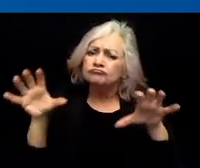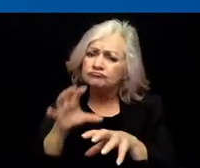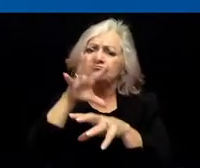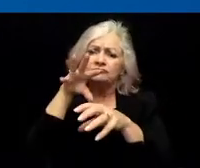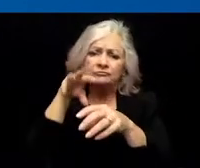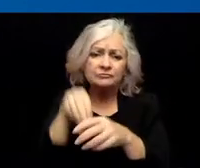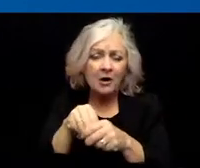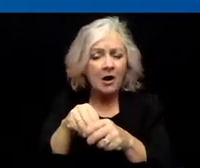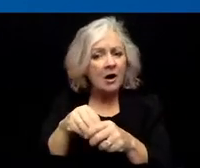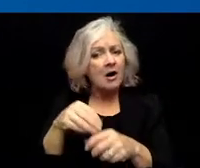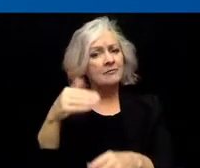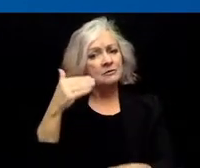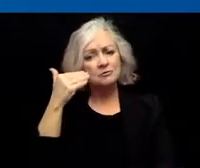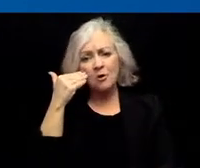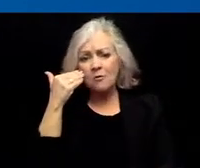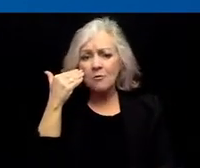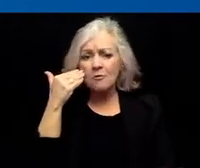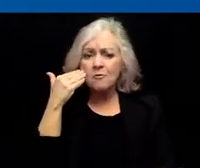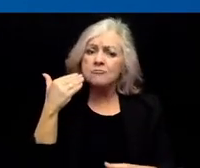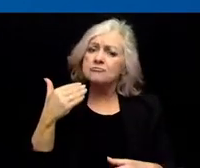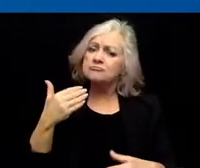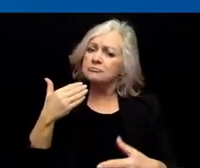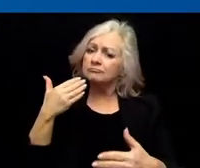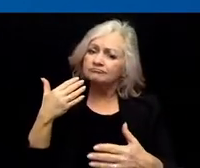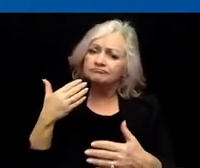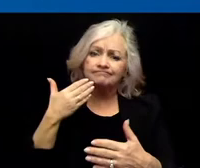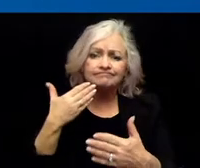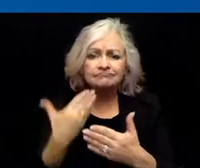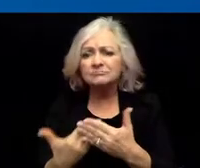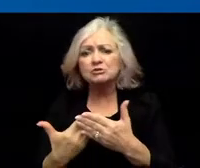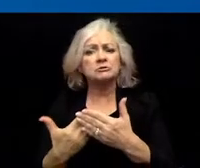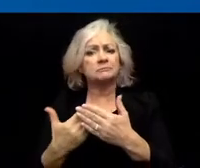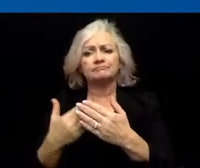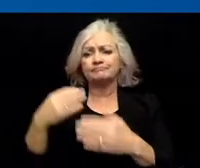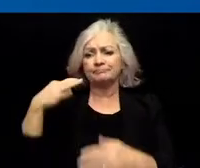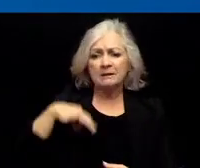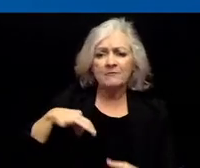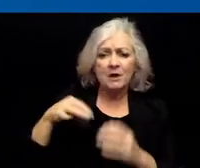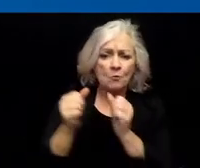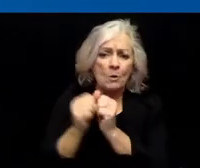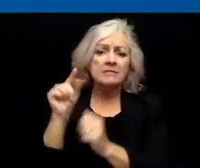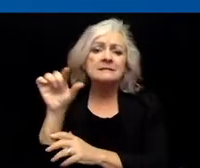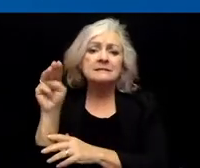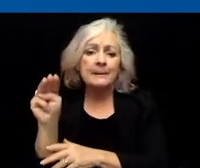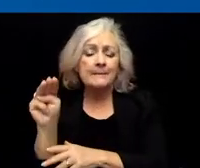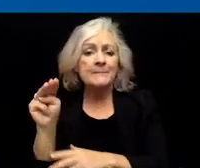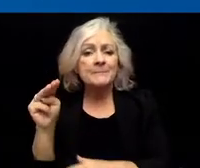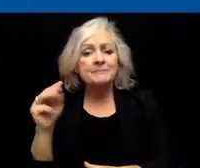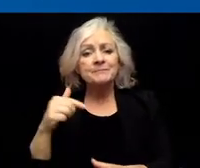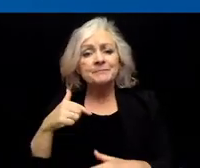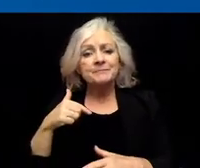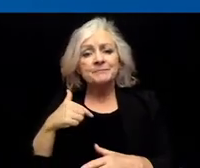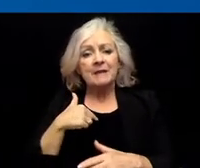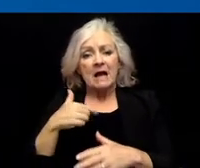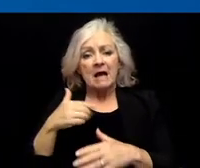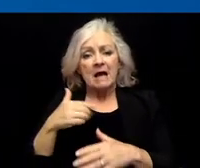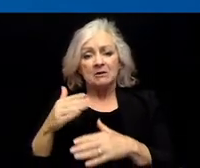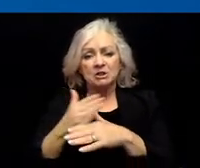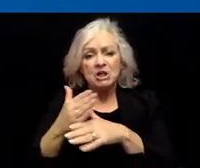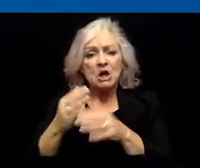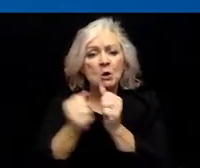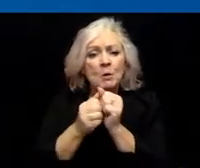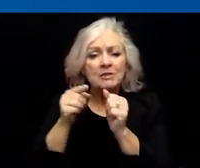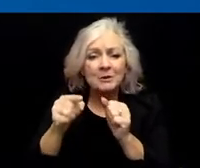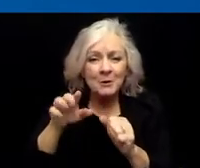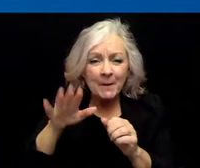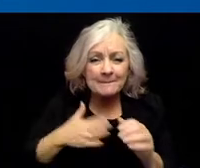my time when I'm on a meeting with Tim, because it's going to lead to something. And I'll share with you, this is fairly low tech, I'm going to share with you the inspiration. If